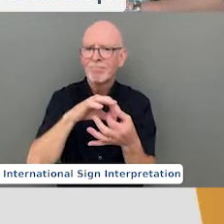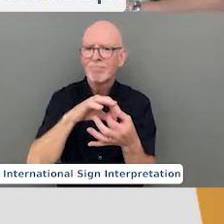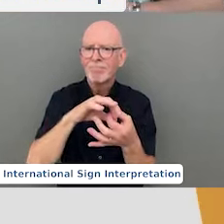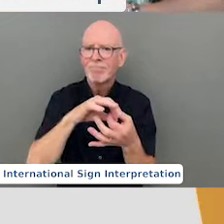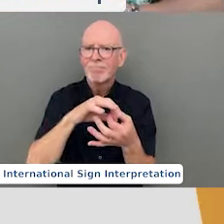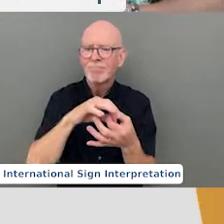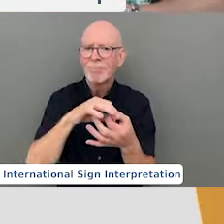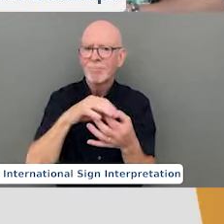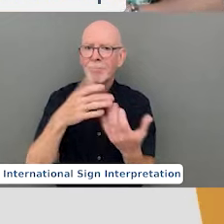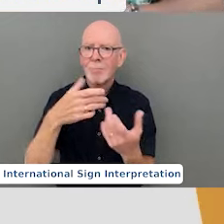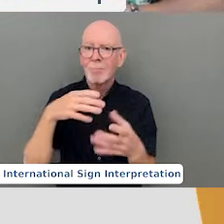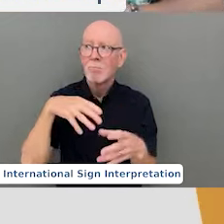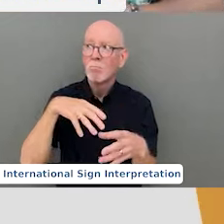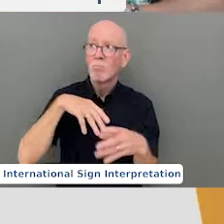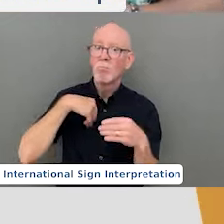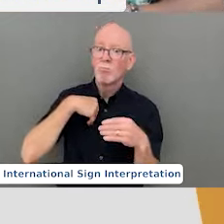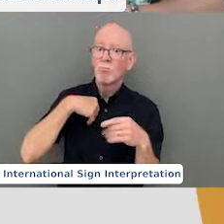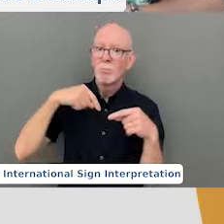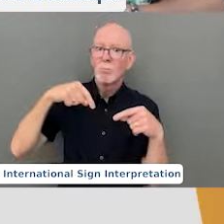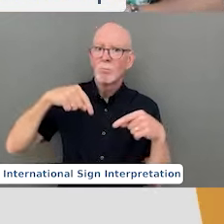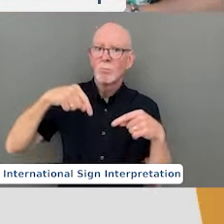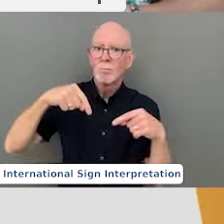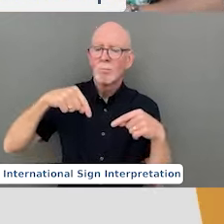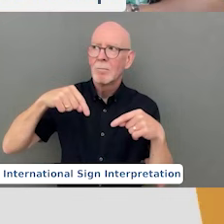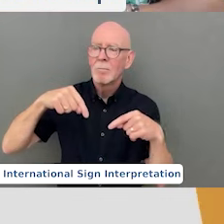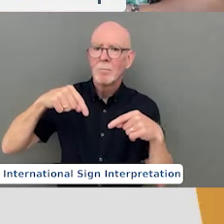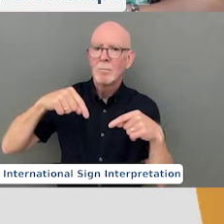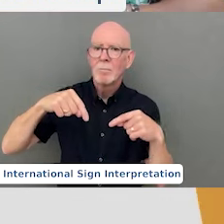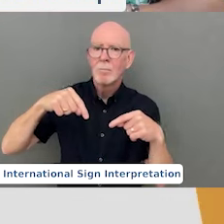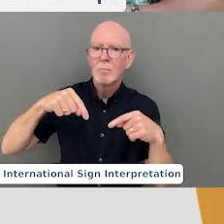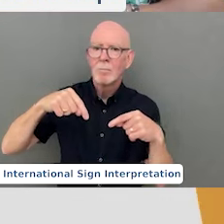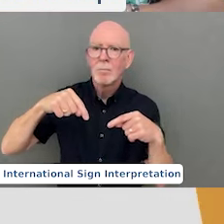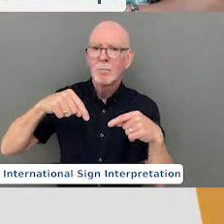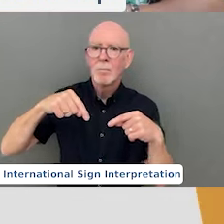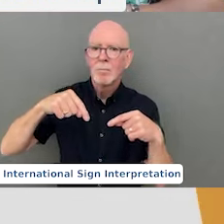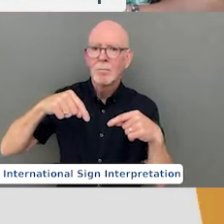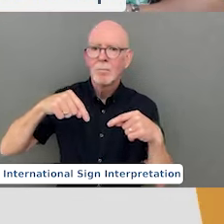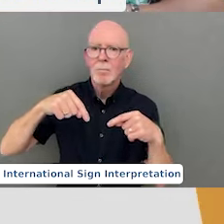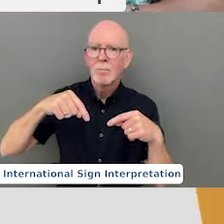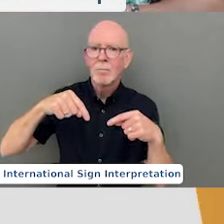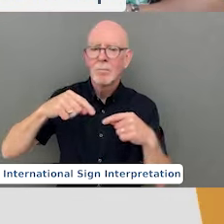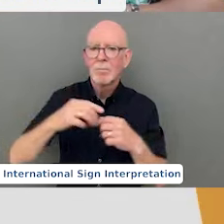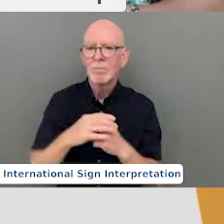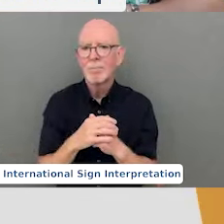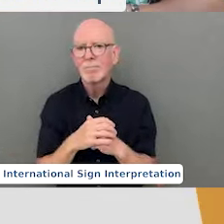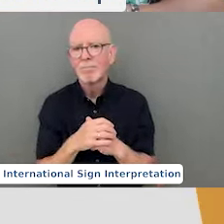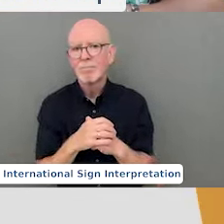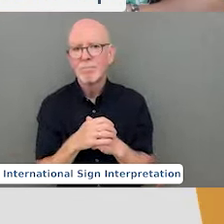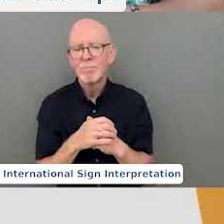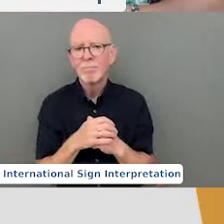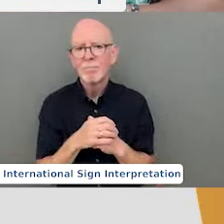We agree and appreciate that the cash allowance contributes to our inclusive, it contributes to